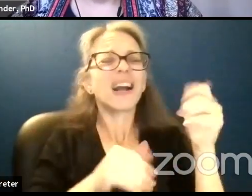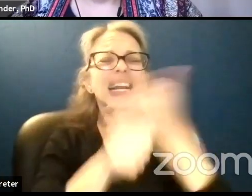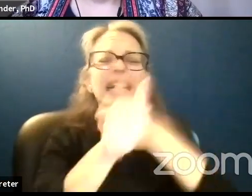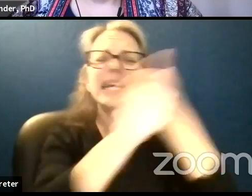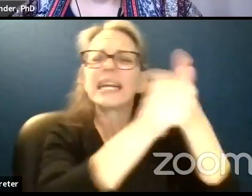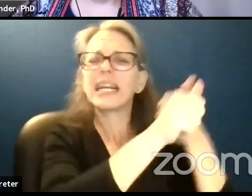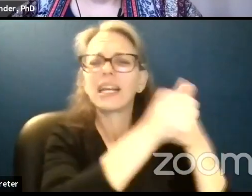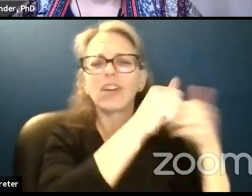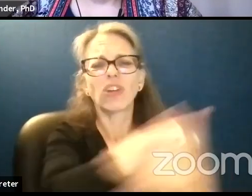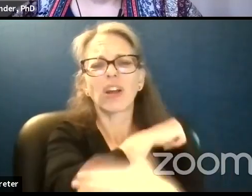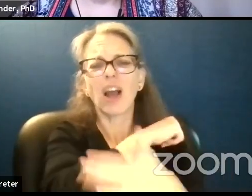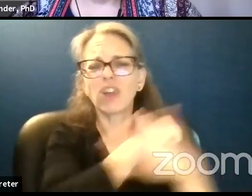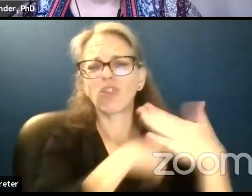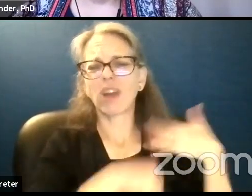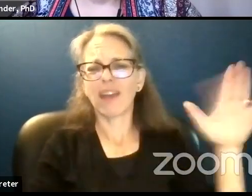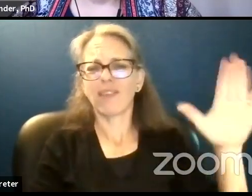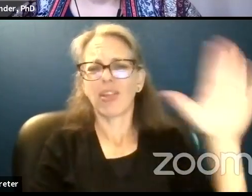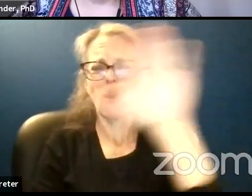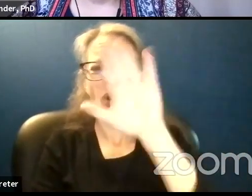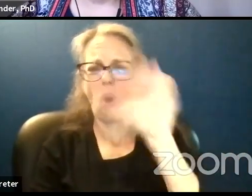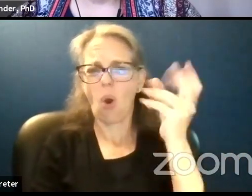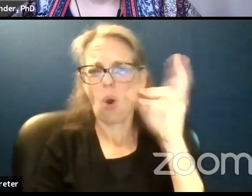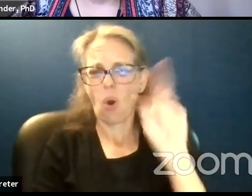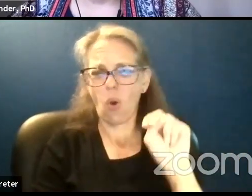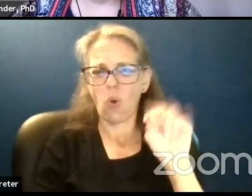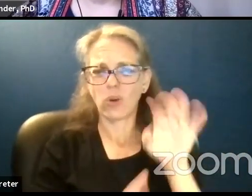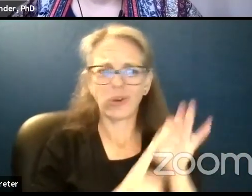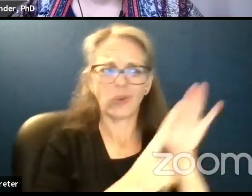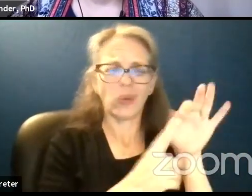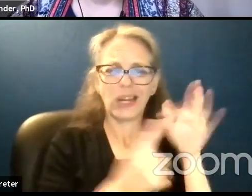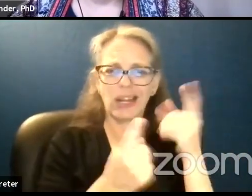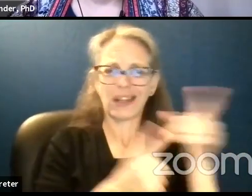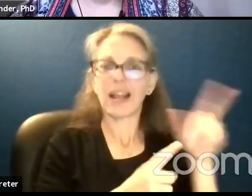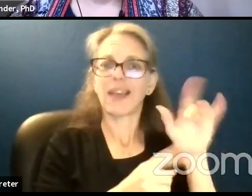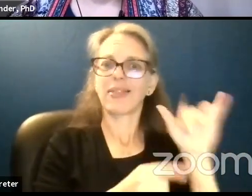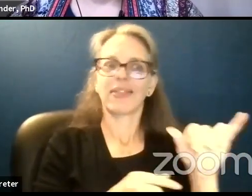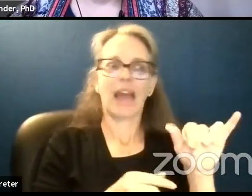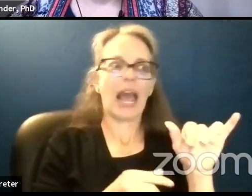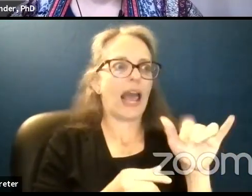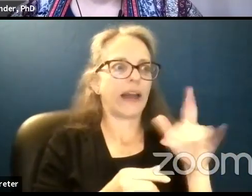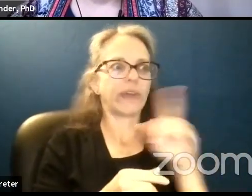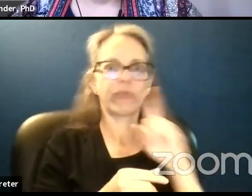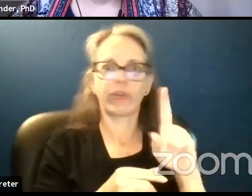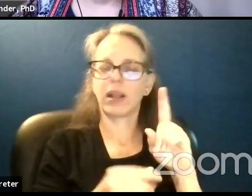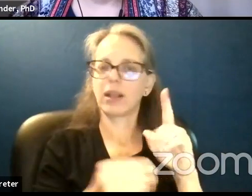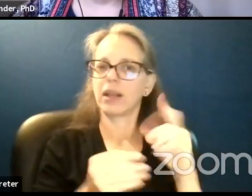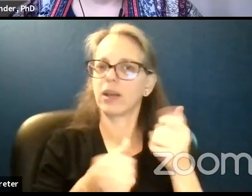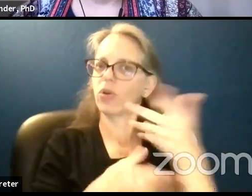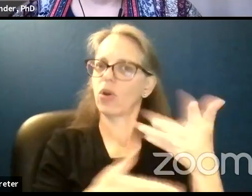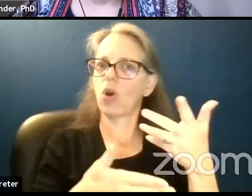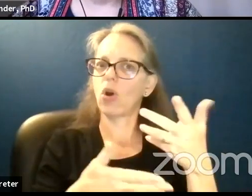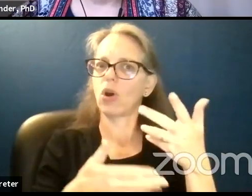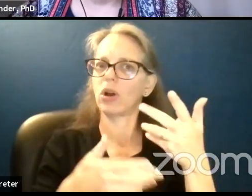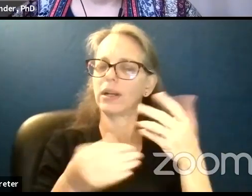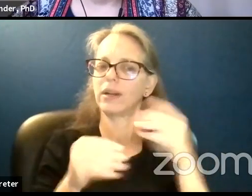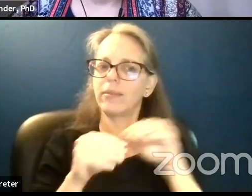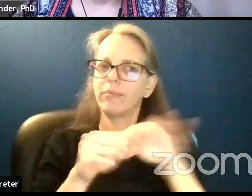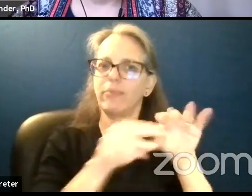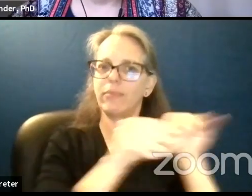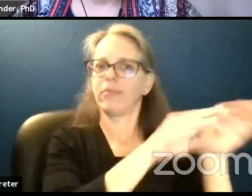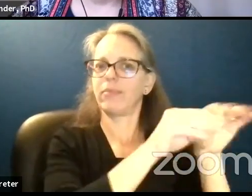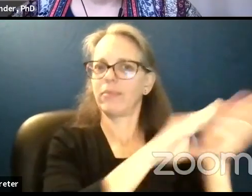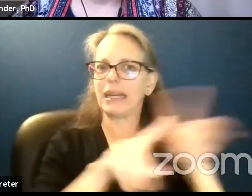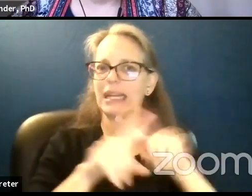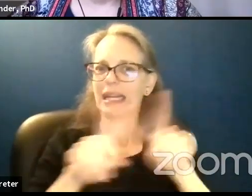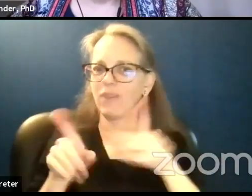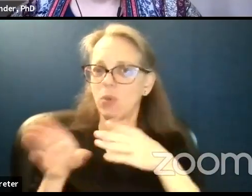factors that kind of help or inhibit transmission of this virus. So remembering our basic